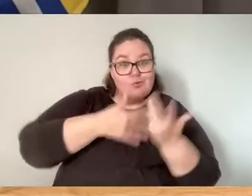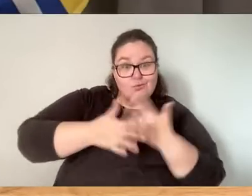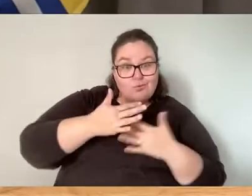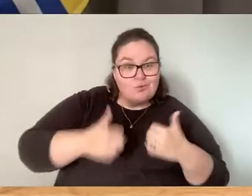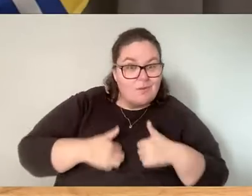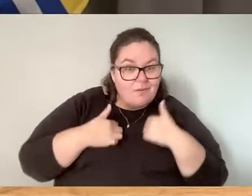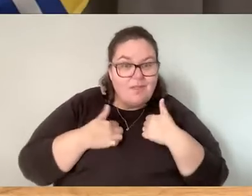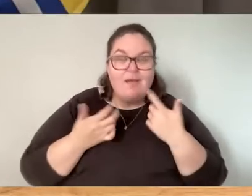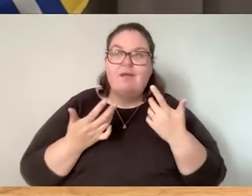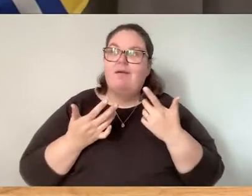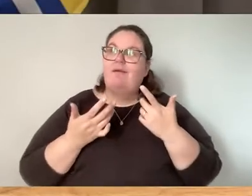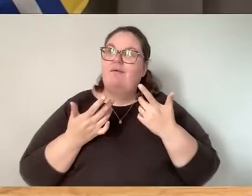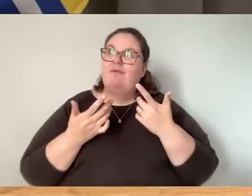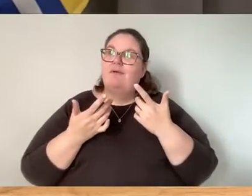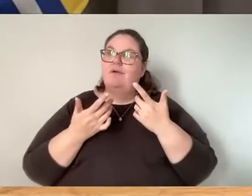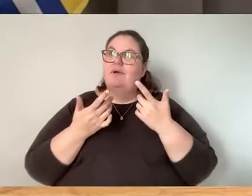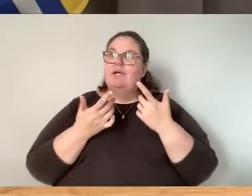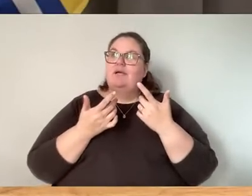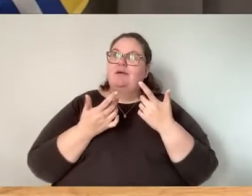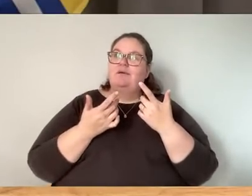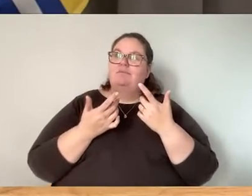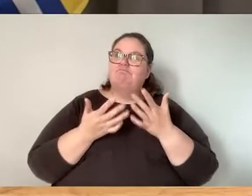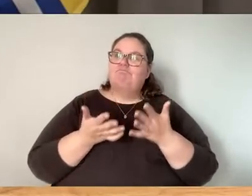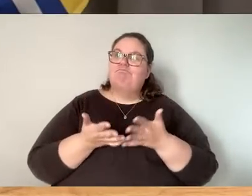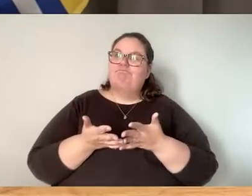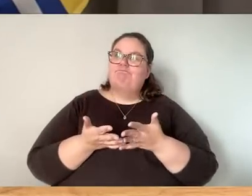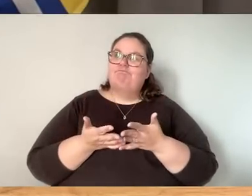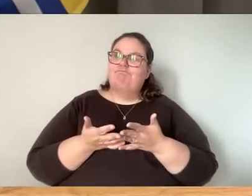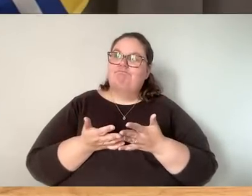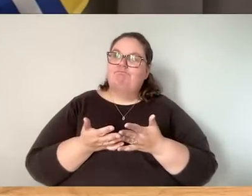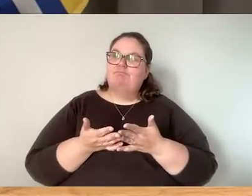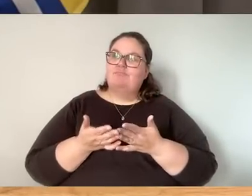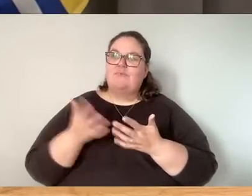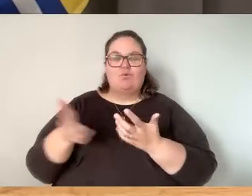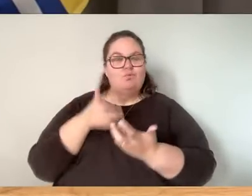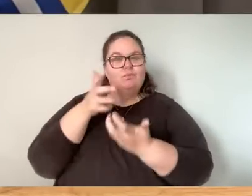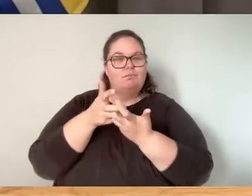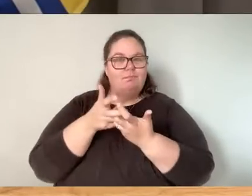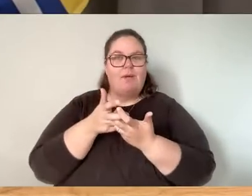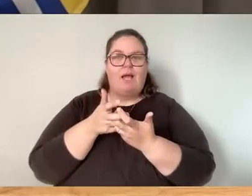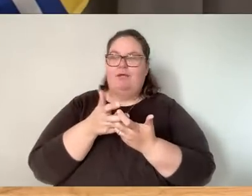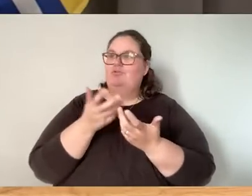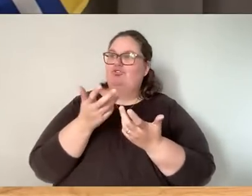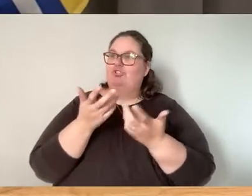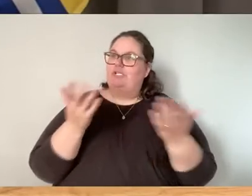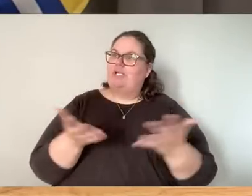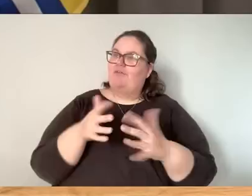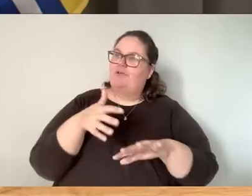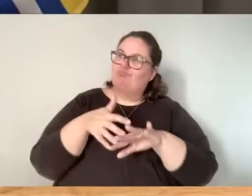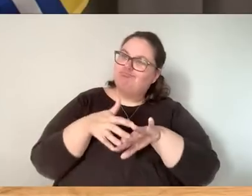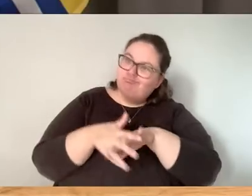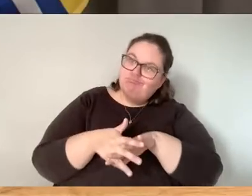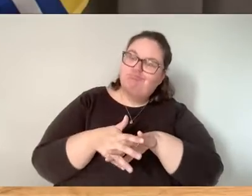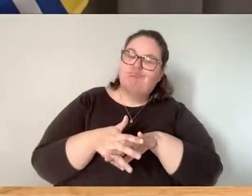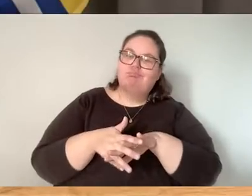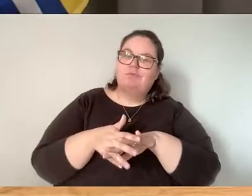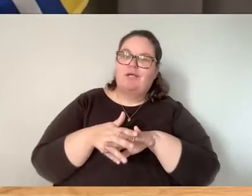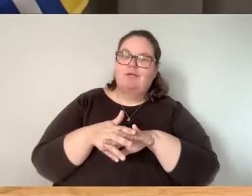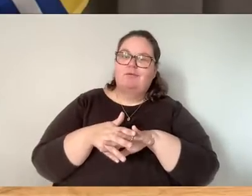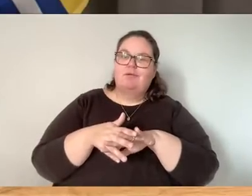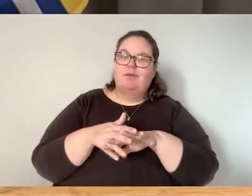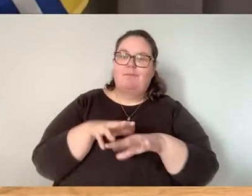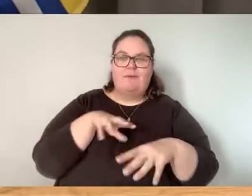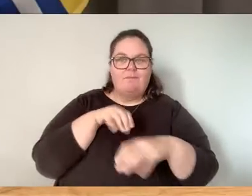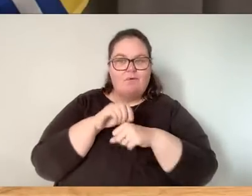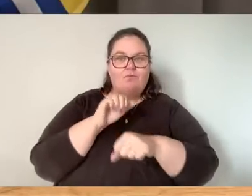the right person to have to be able to enter in the workforce. So yes, any